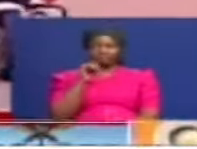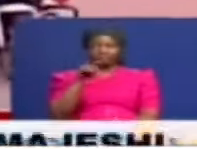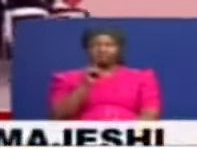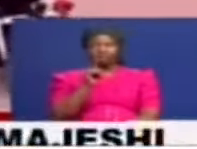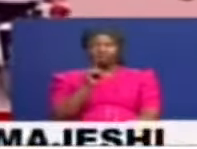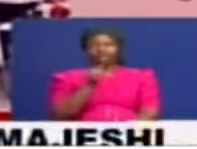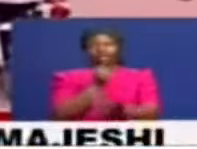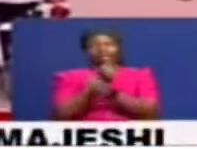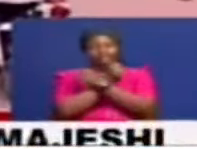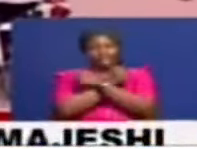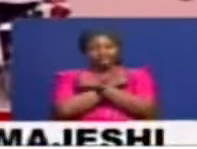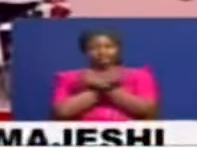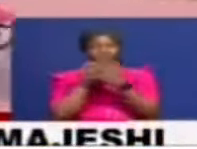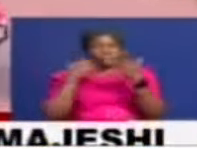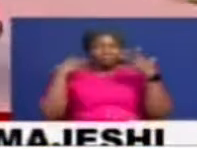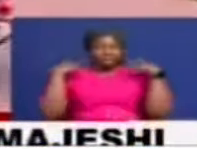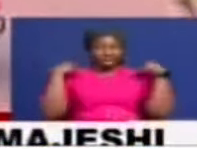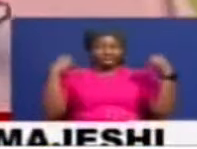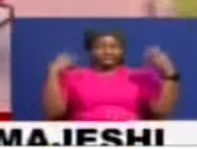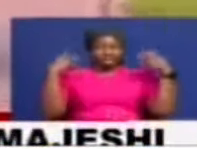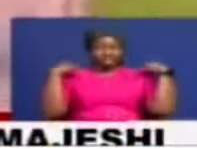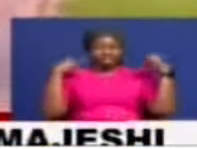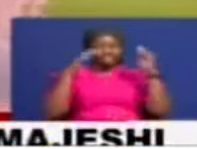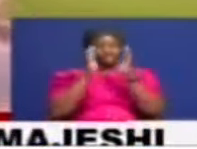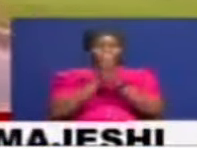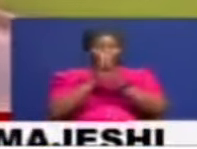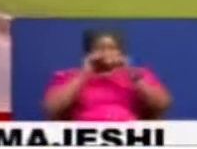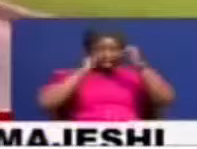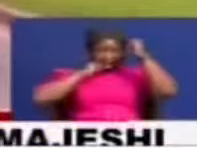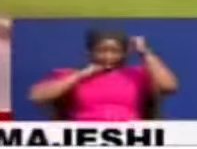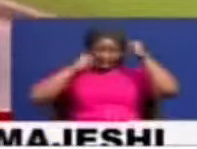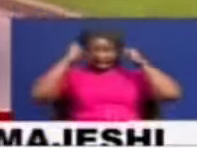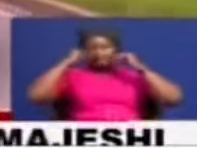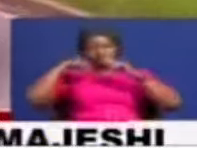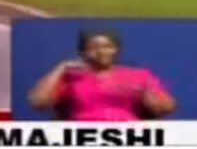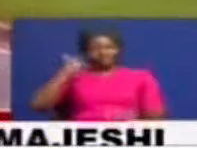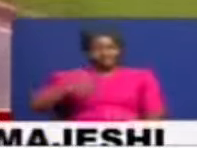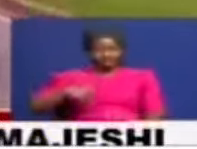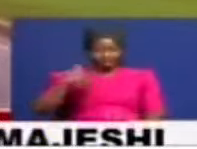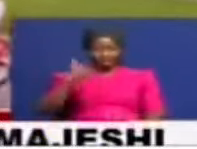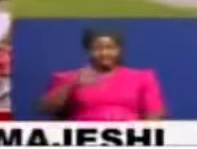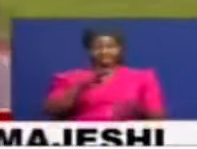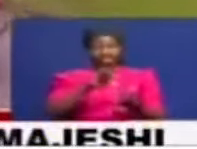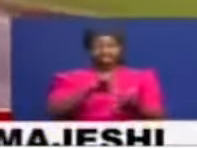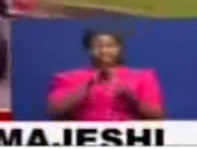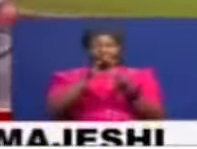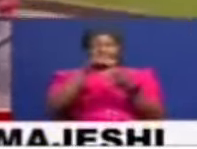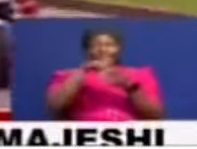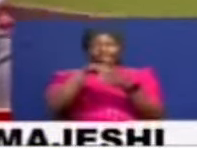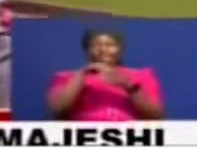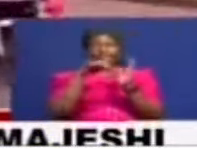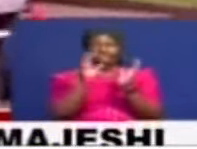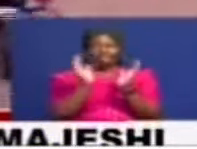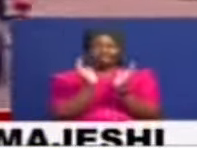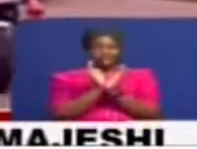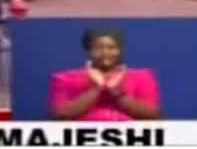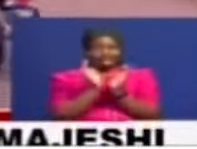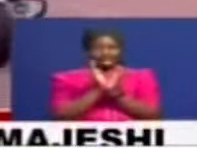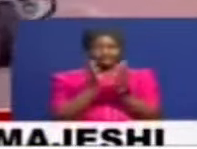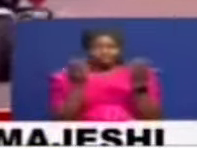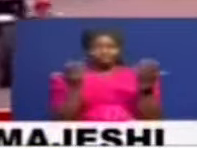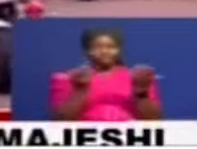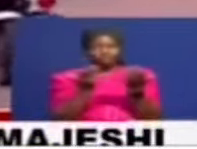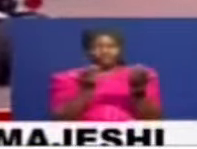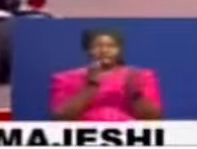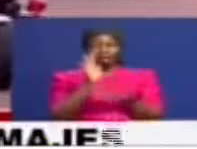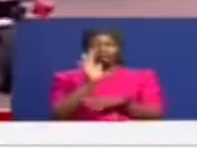is a man who was in charge of our own security. He had gone to Elgeyo Marakwet County, a place